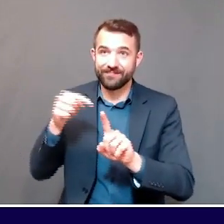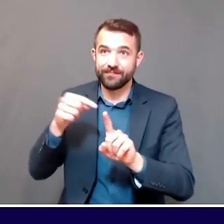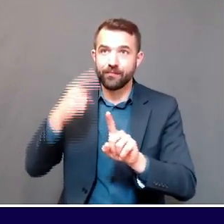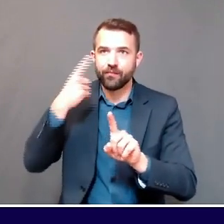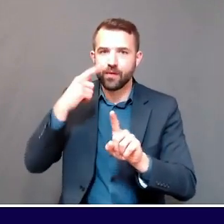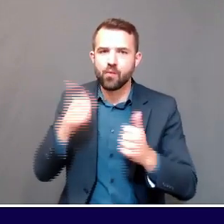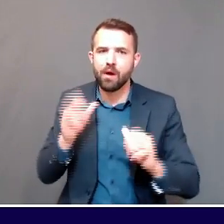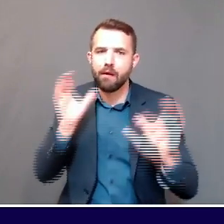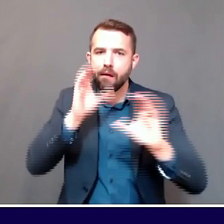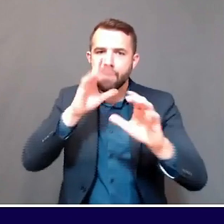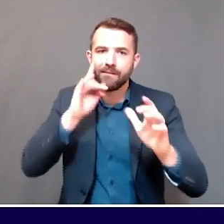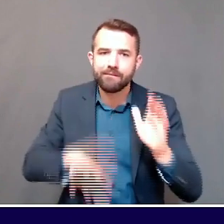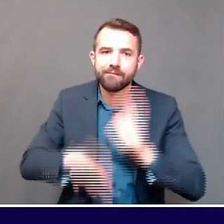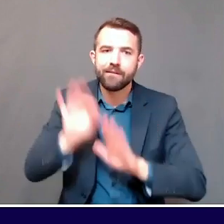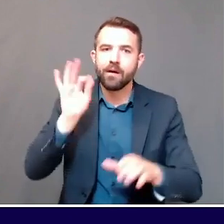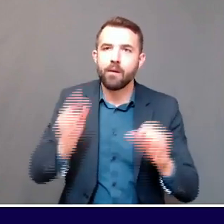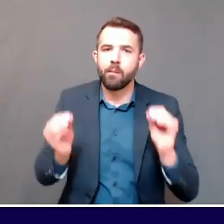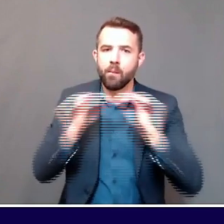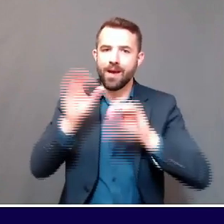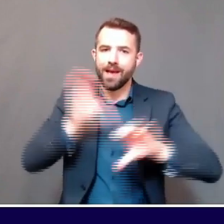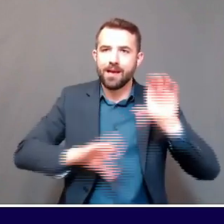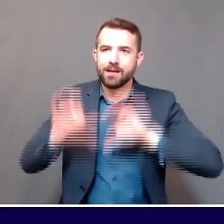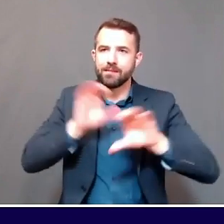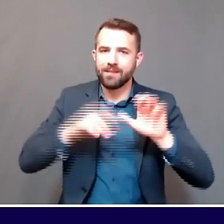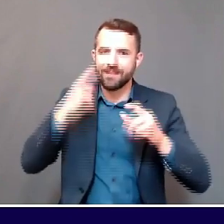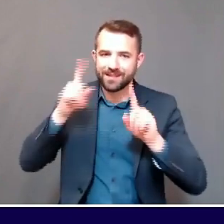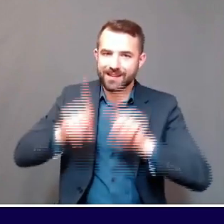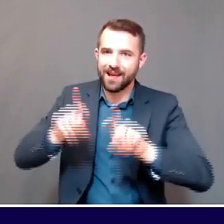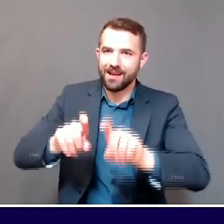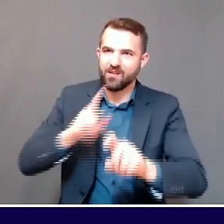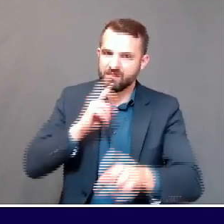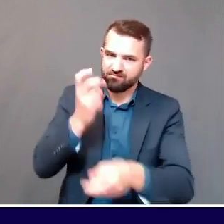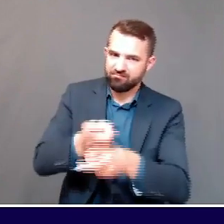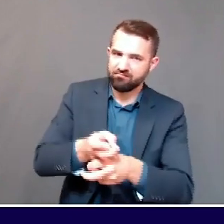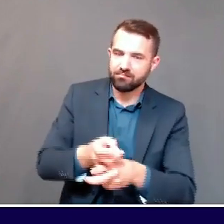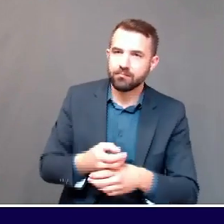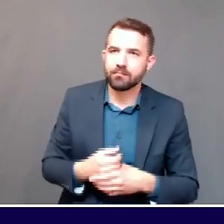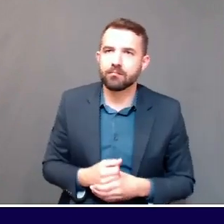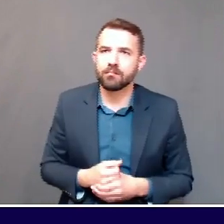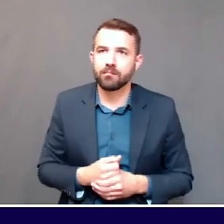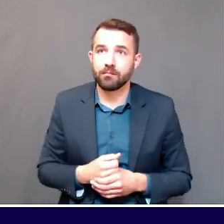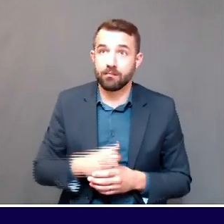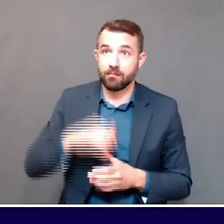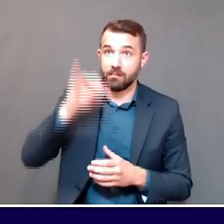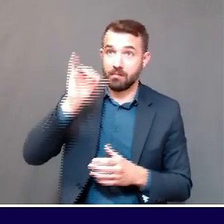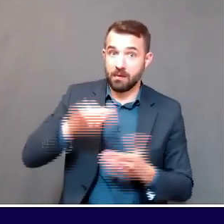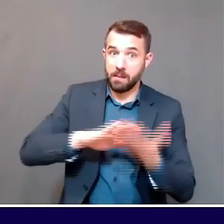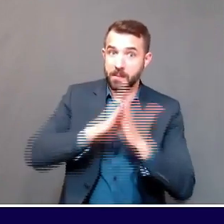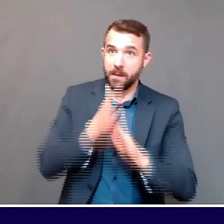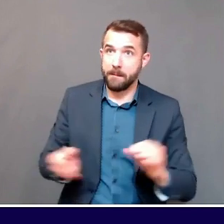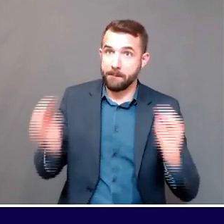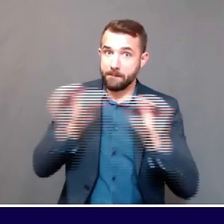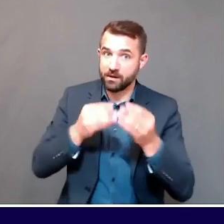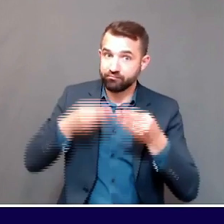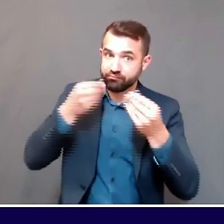cetera. Has that been as smooth as you would have liked it?